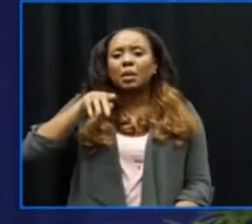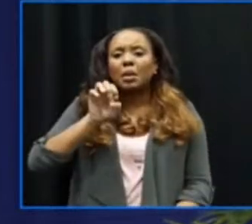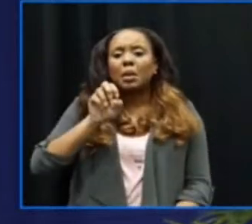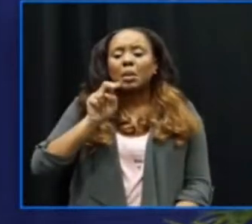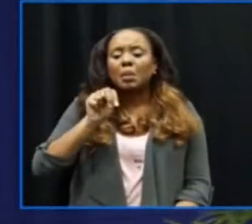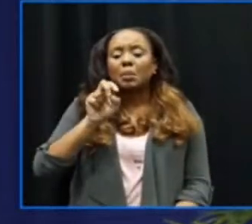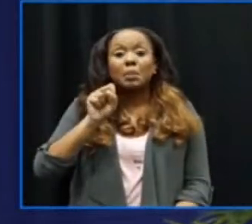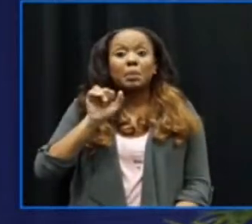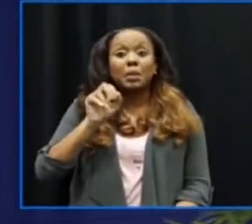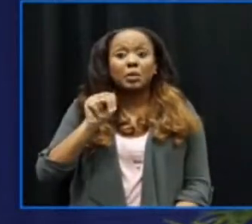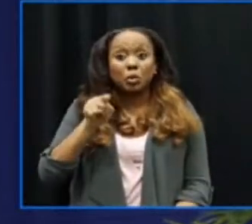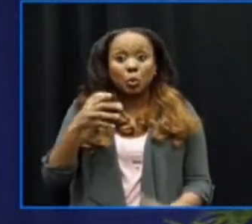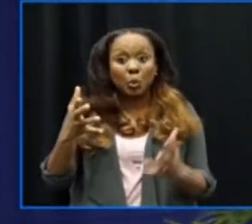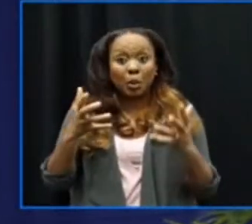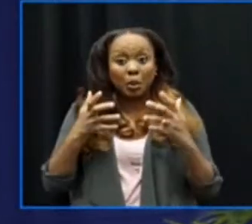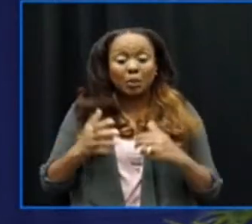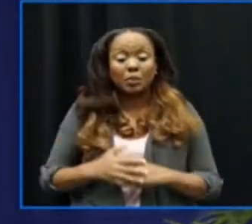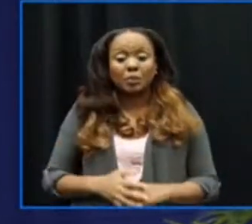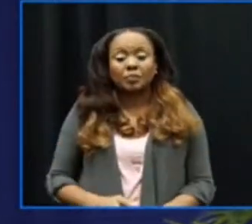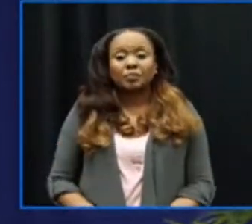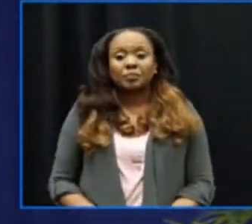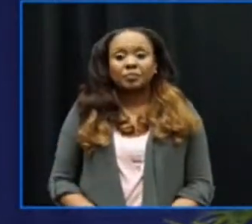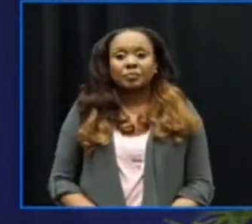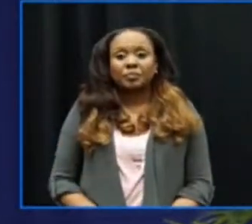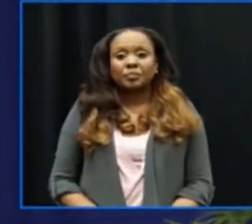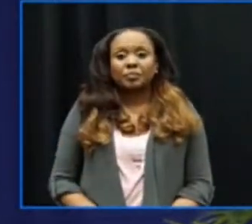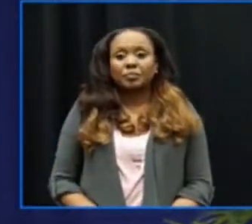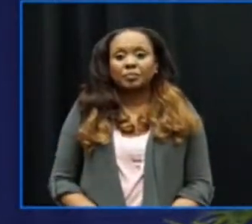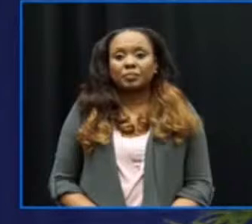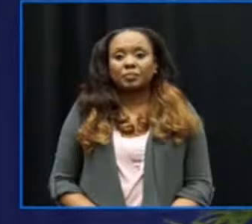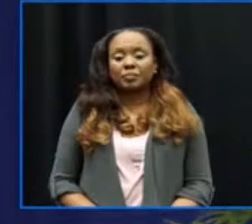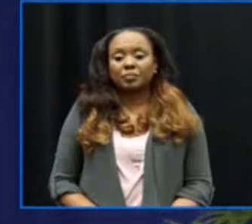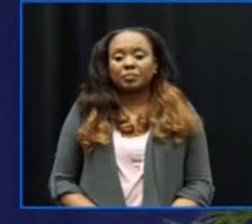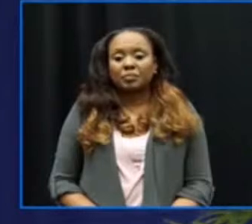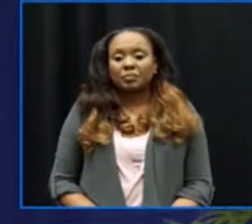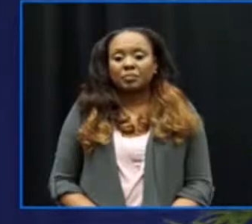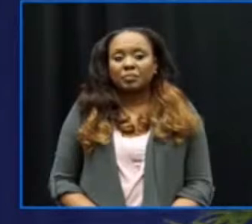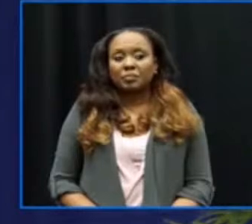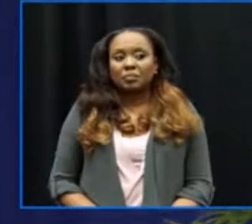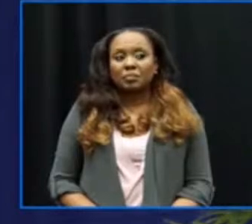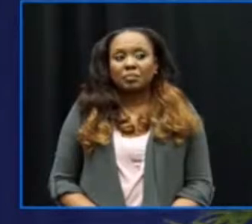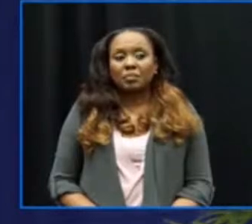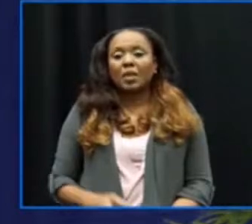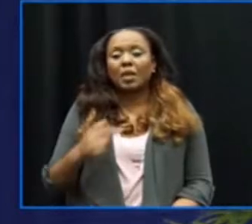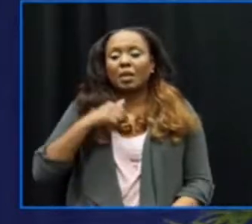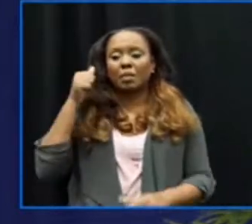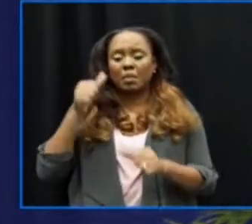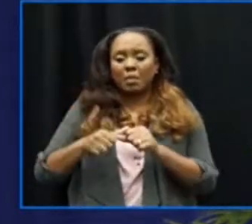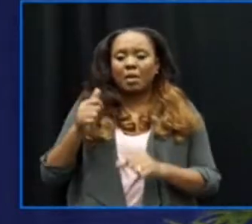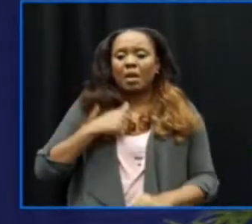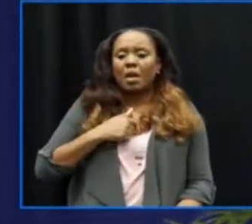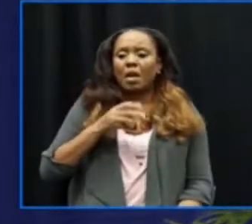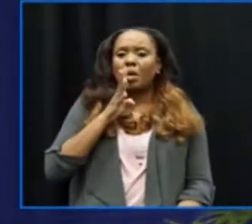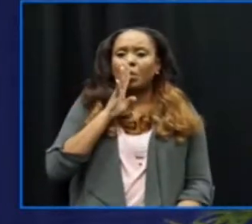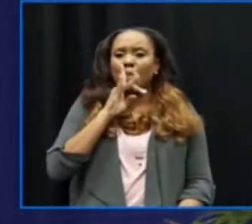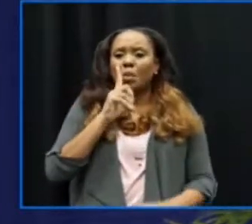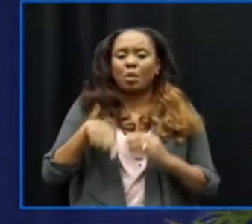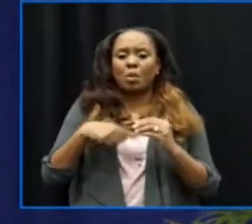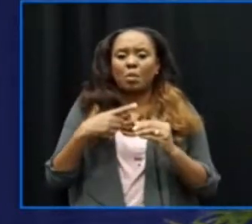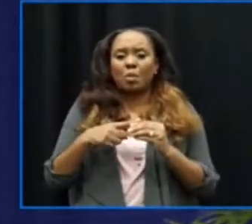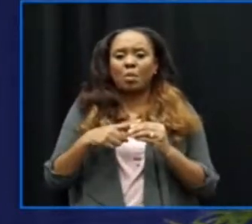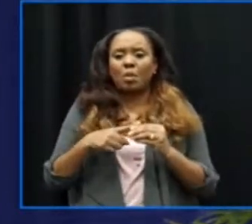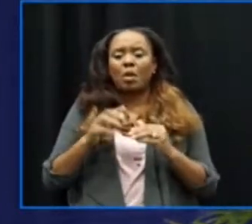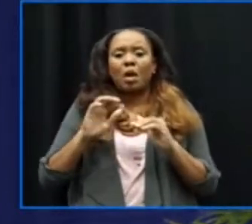changing, and years ago, actually, in this room, if not in this very building, I spoke about the changing nature of